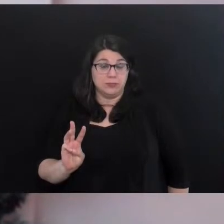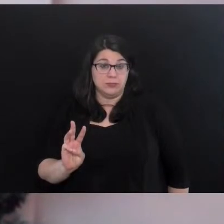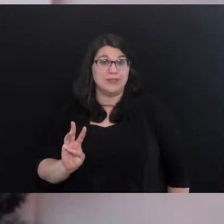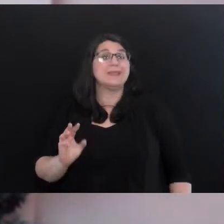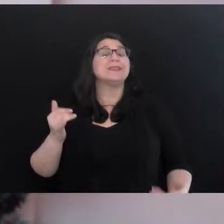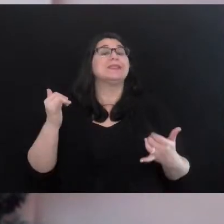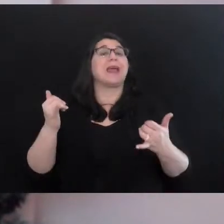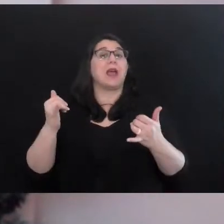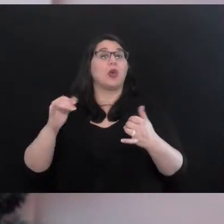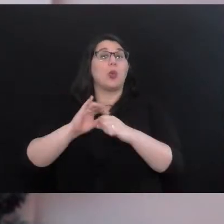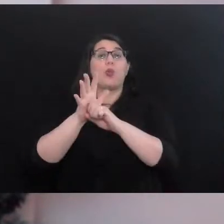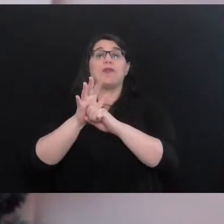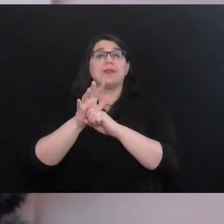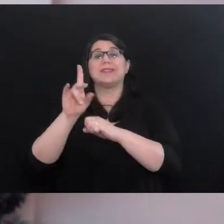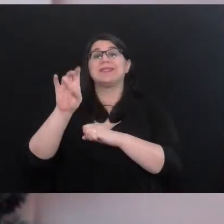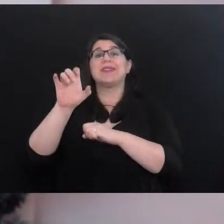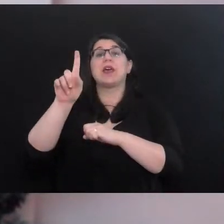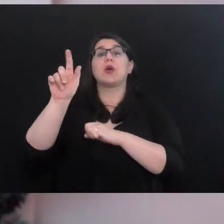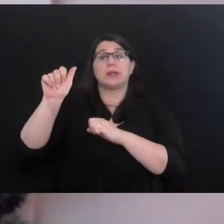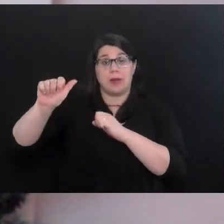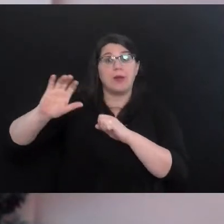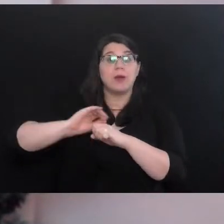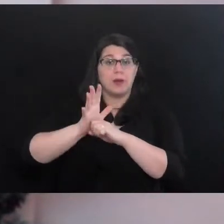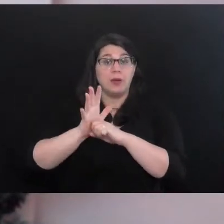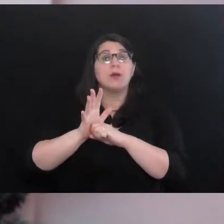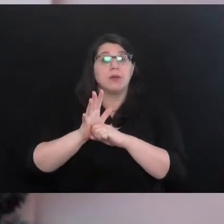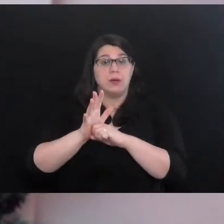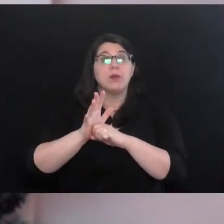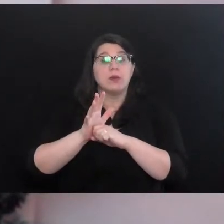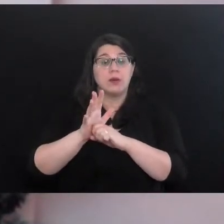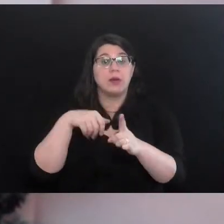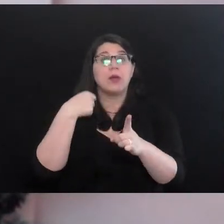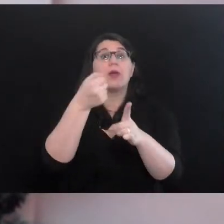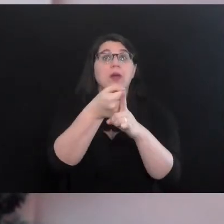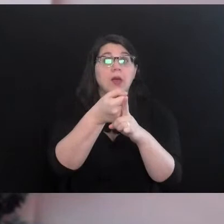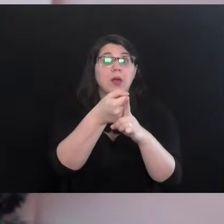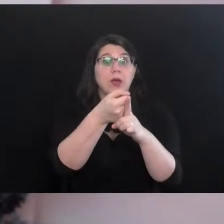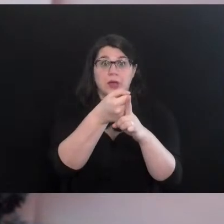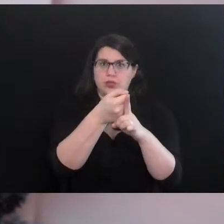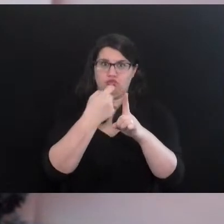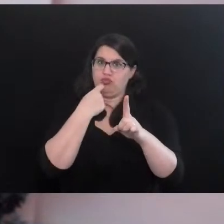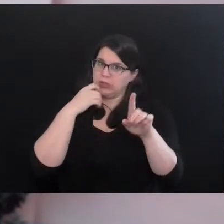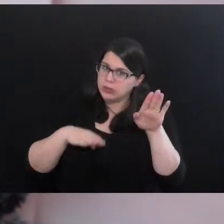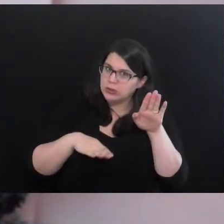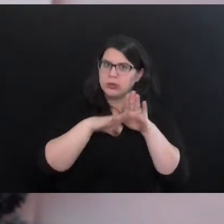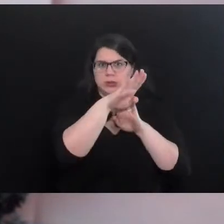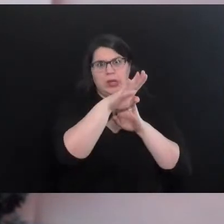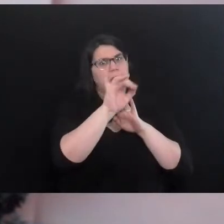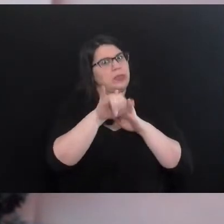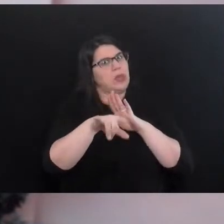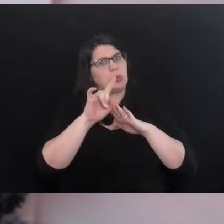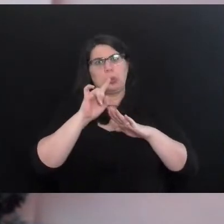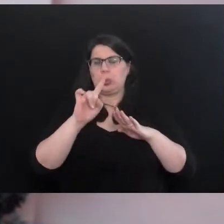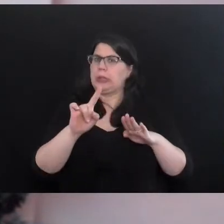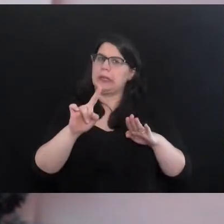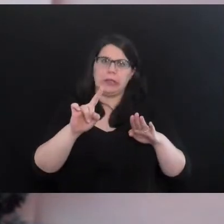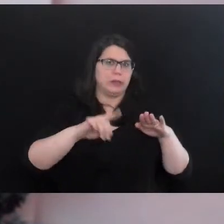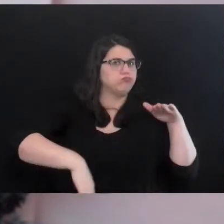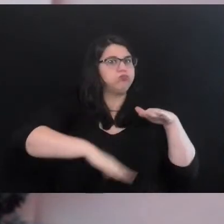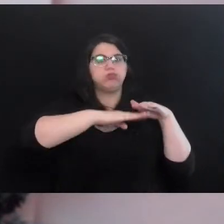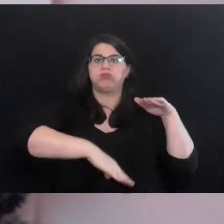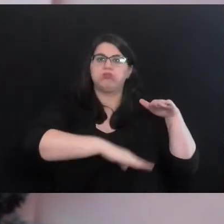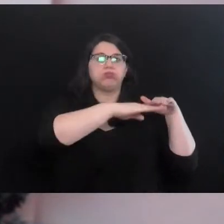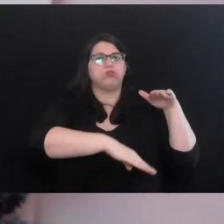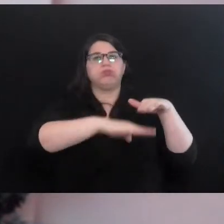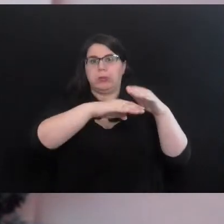upon us, and we saw the most recent surge that we've experienced, which really tested our hospital